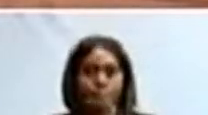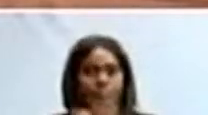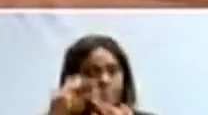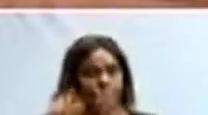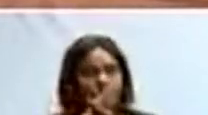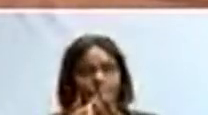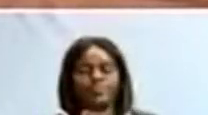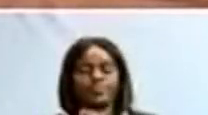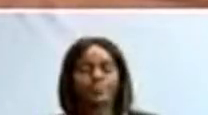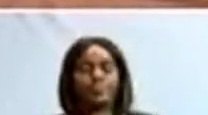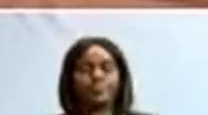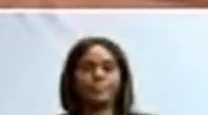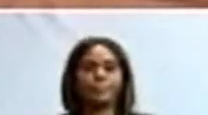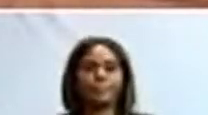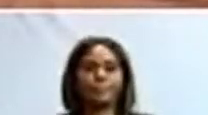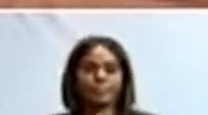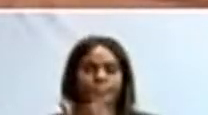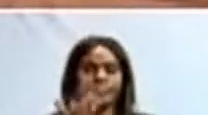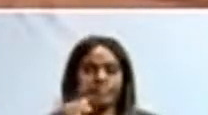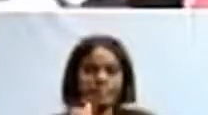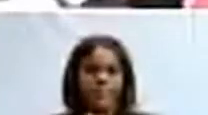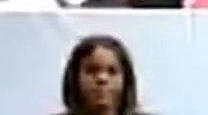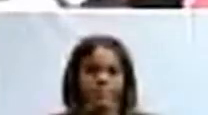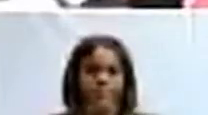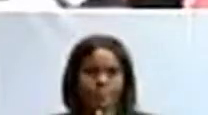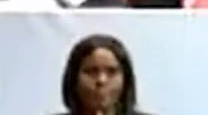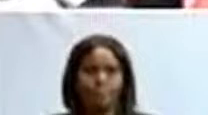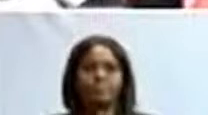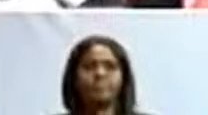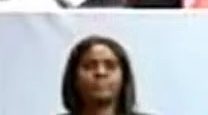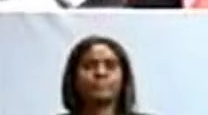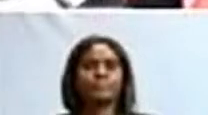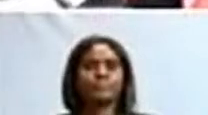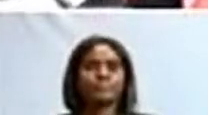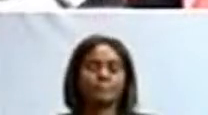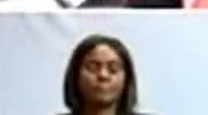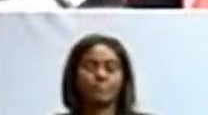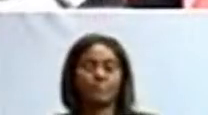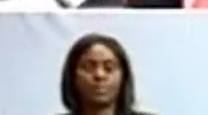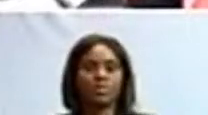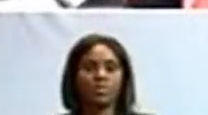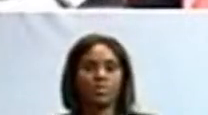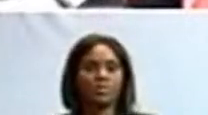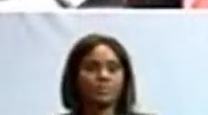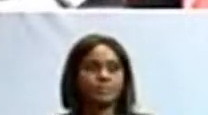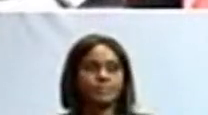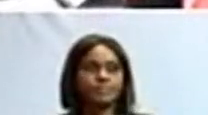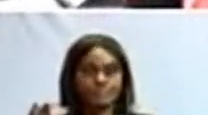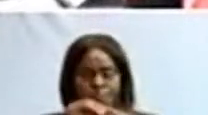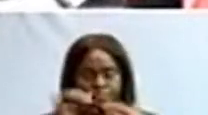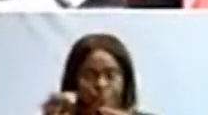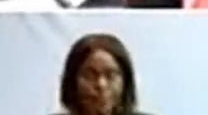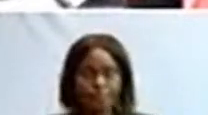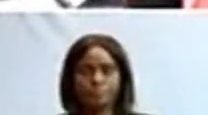submit. It's a follow-up on the same. Yeah, it's not a follow-up, it's additional. Okay.